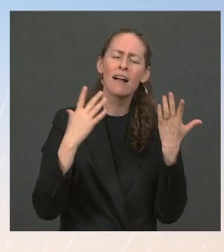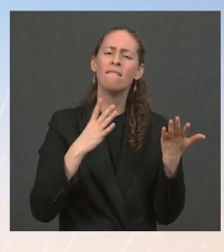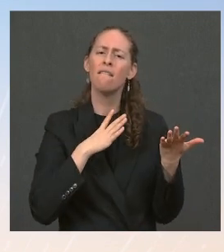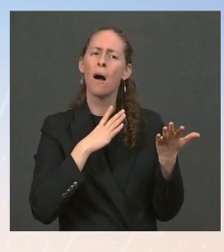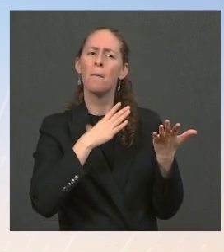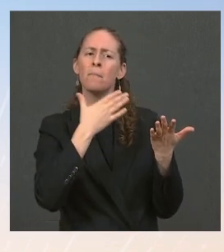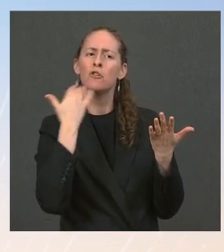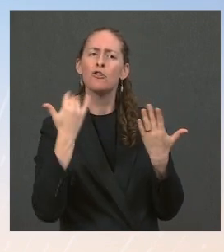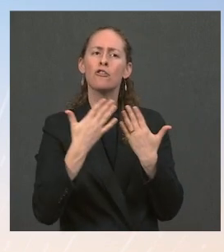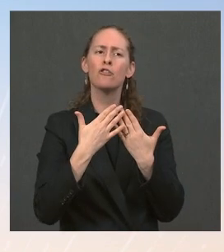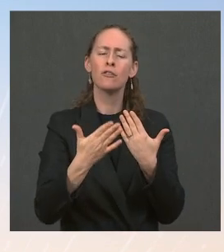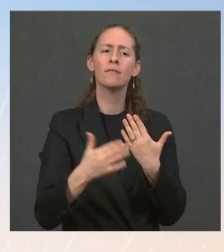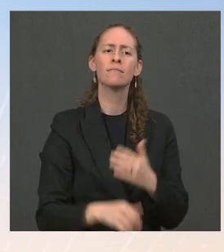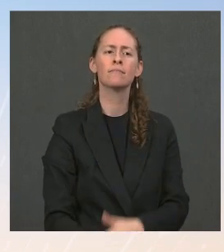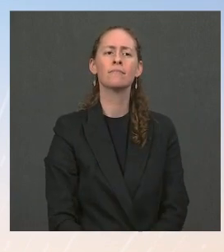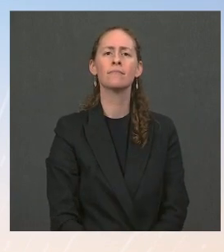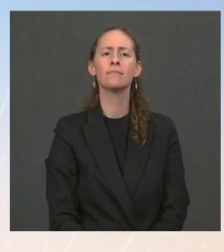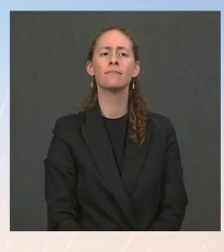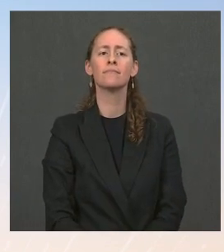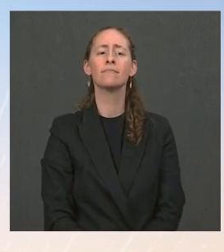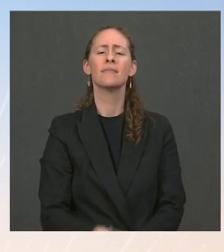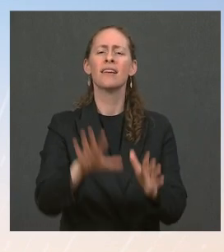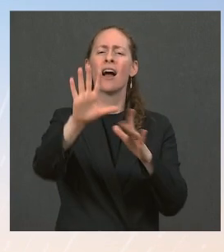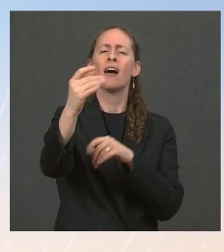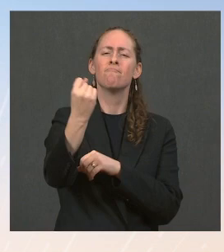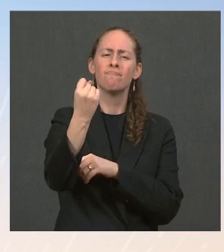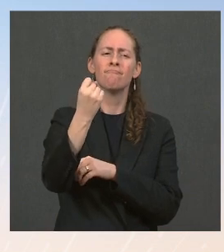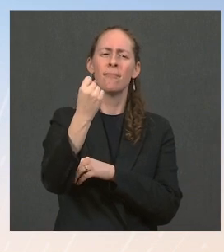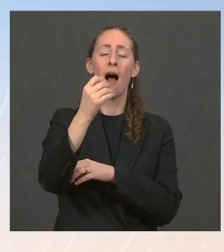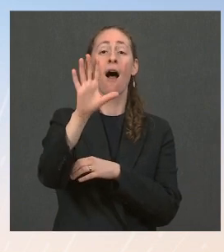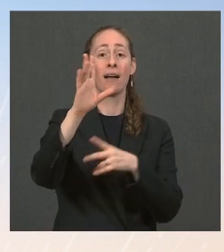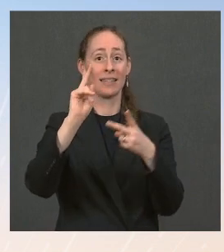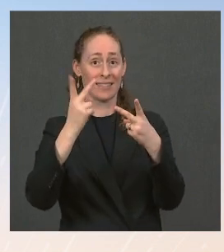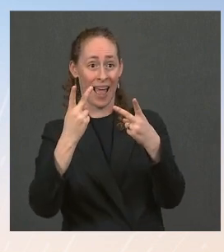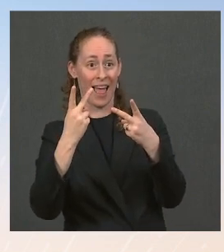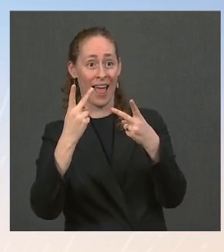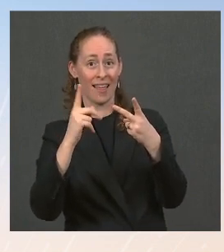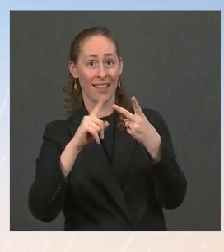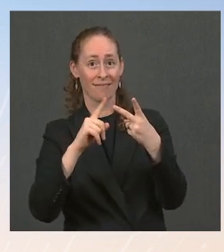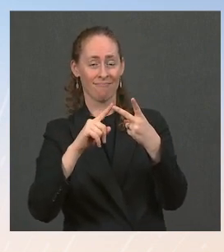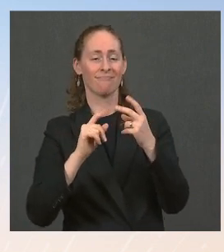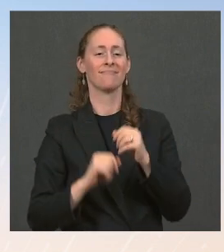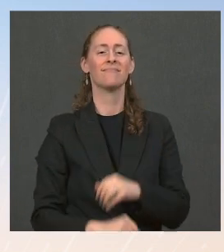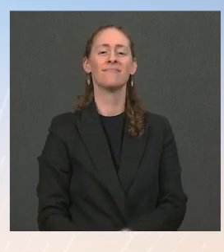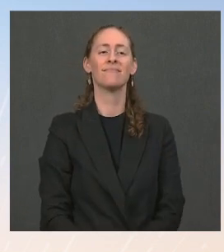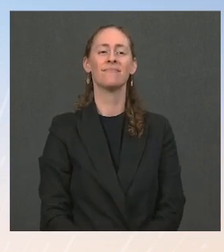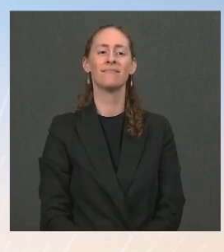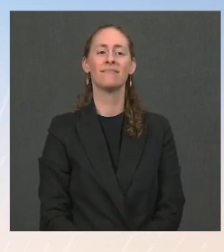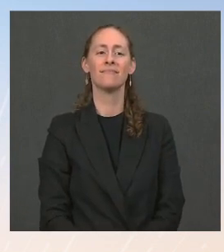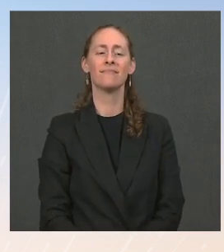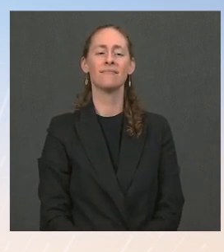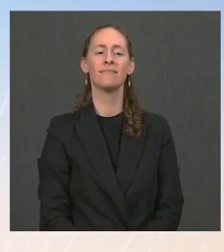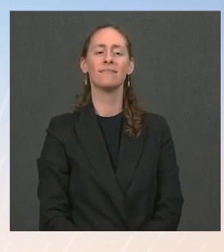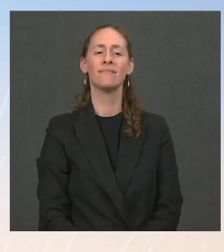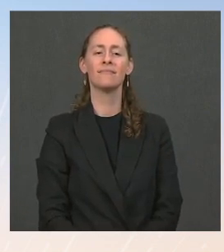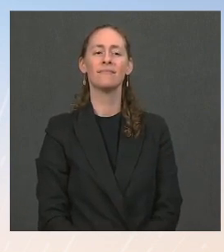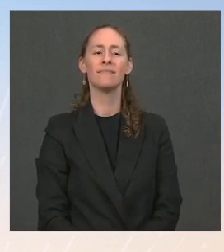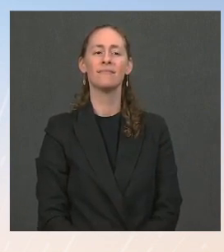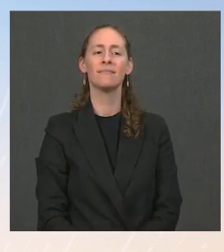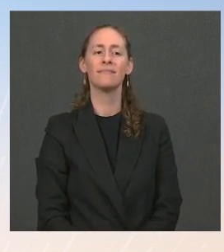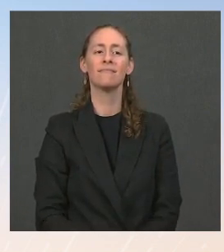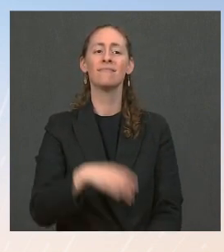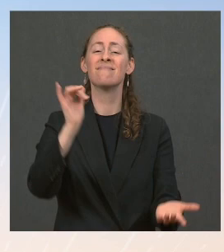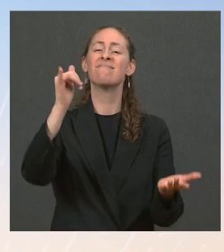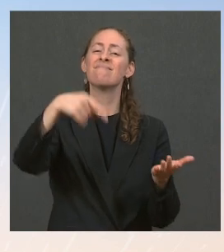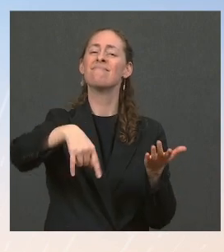second, 43%, which is why I asked. On the second piece, I would say this is a messy sausage-making